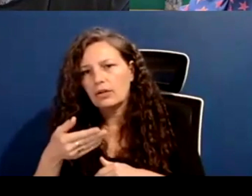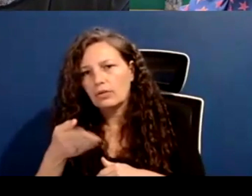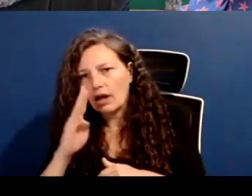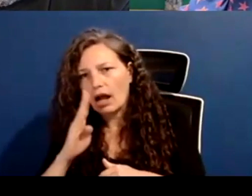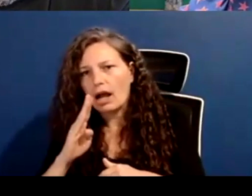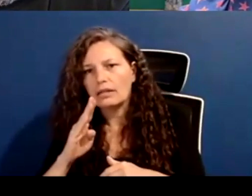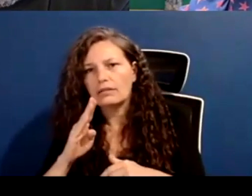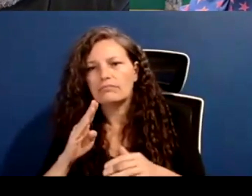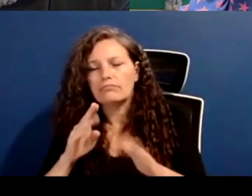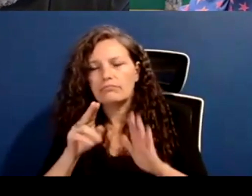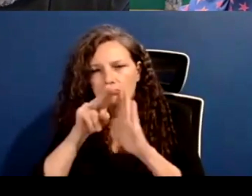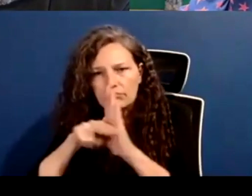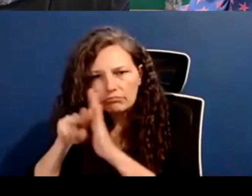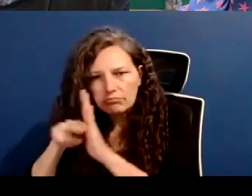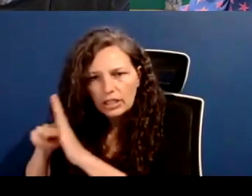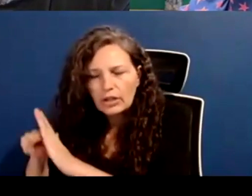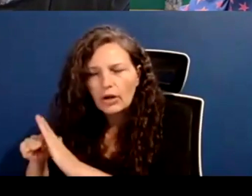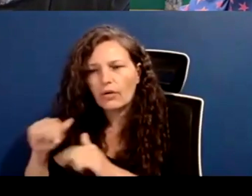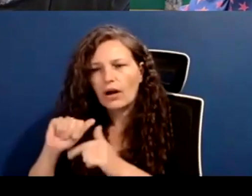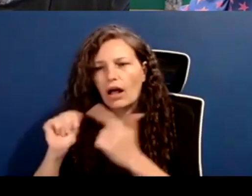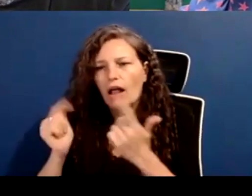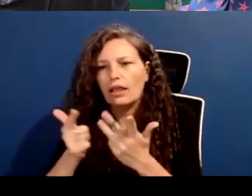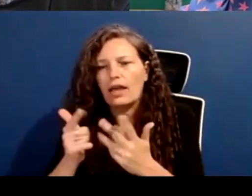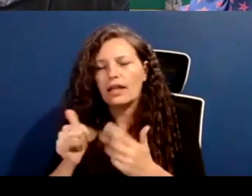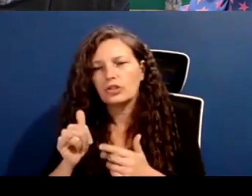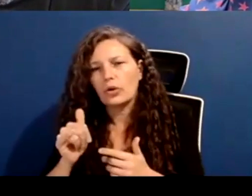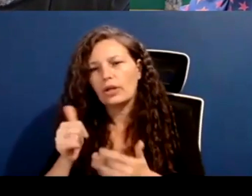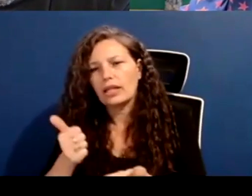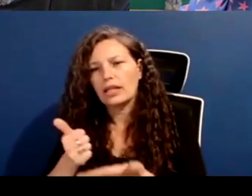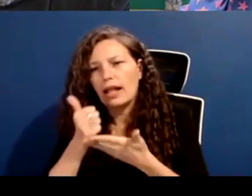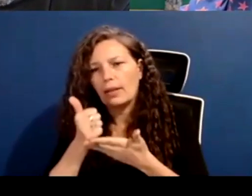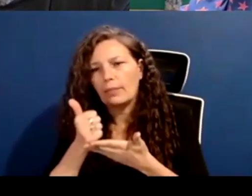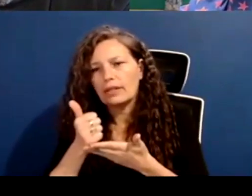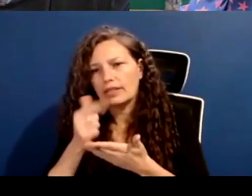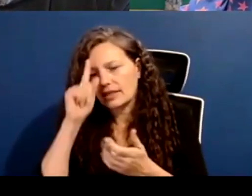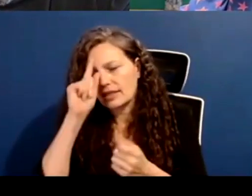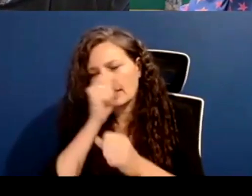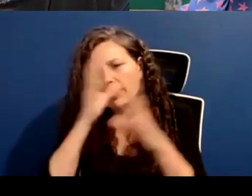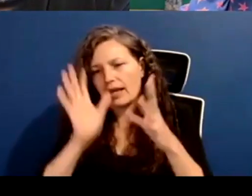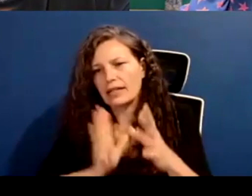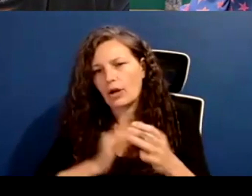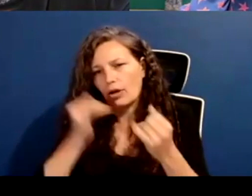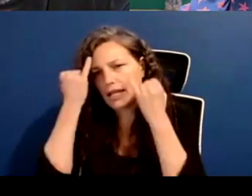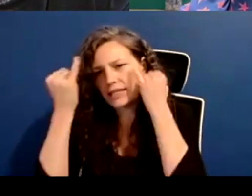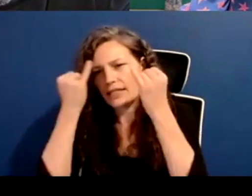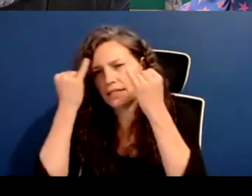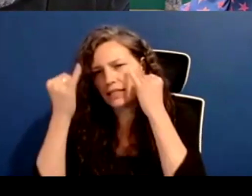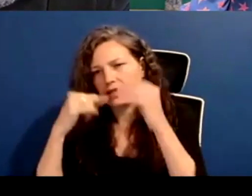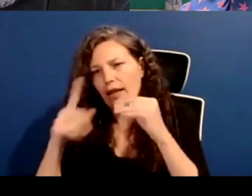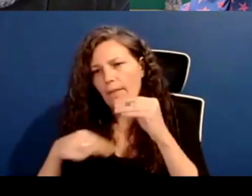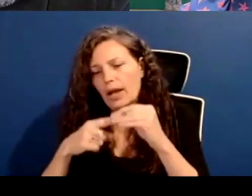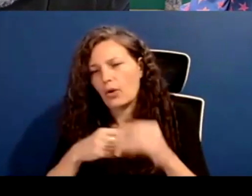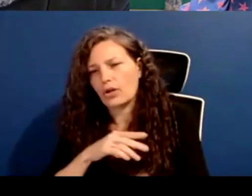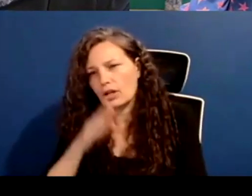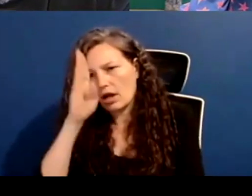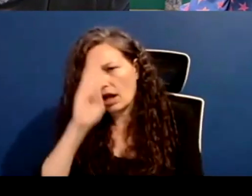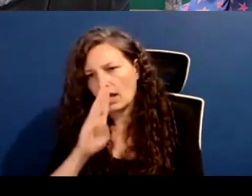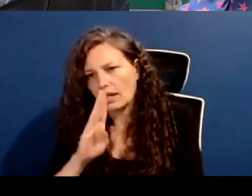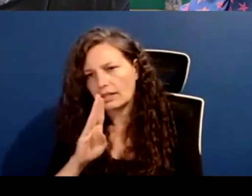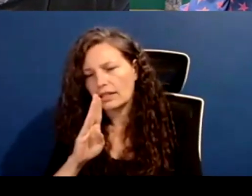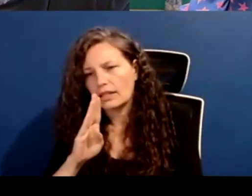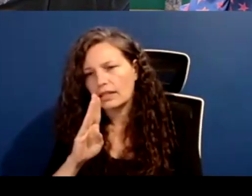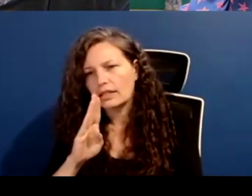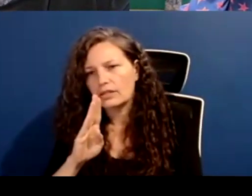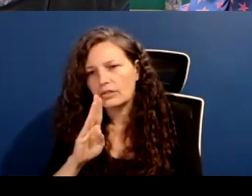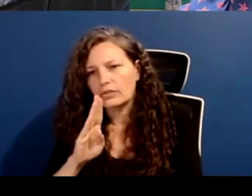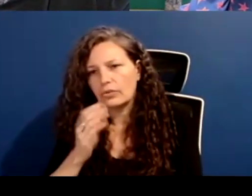we can use that to expand our ideas and our theology about God, because we can understand how God works through